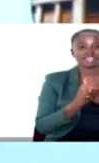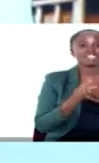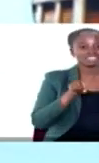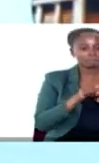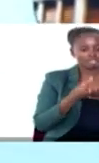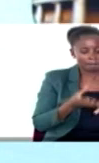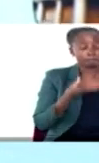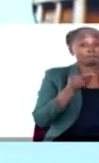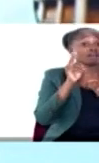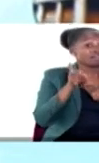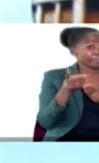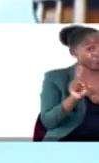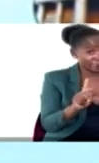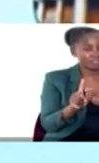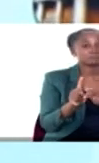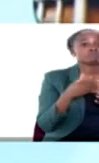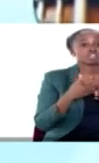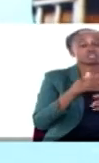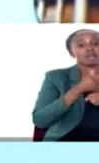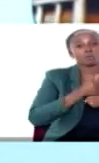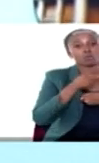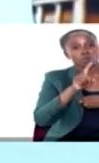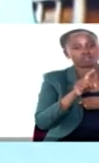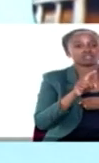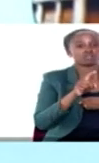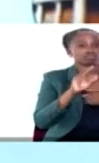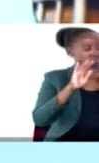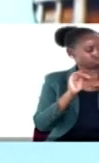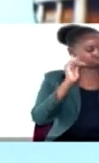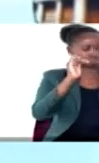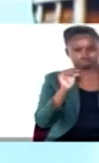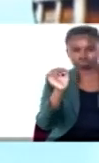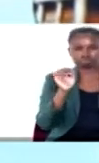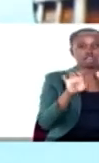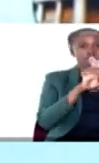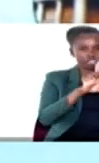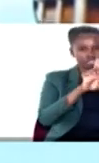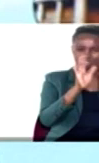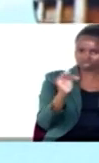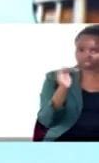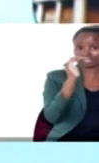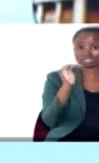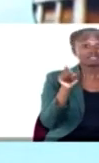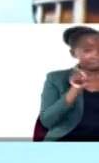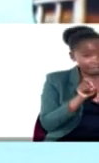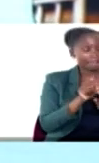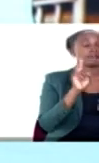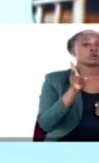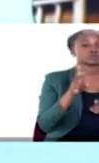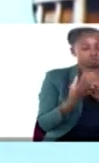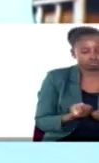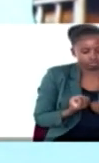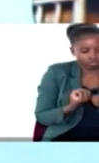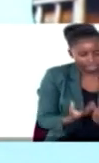regains credibility through upholding high ethical standards and being able to deliver on what